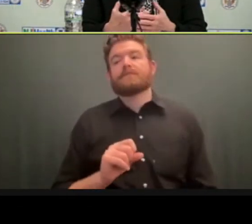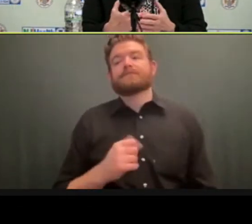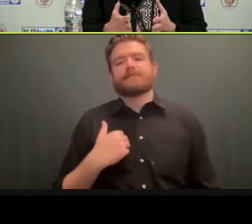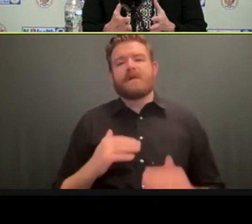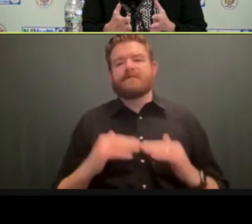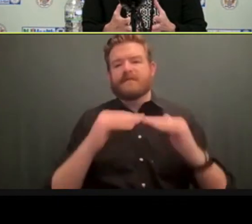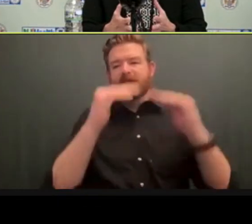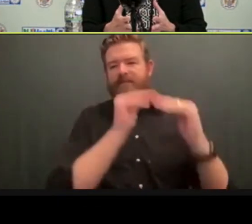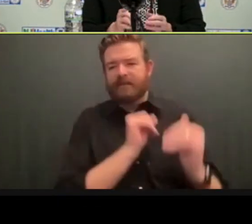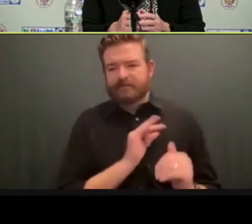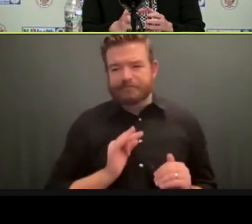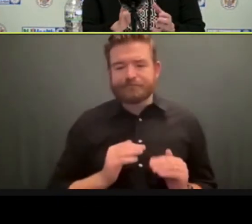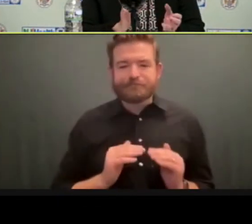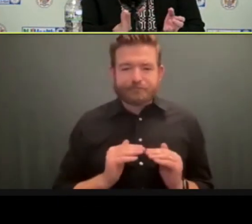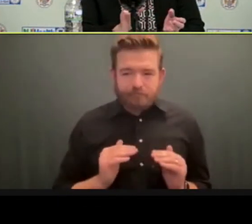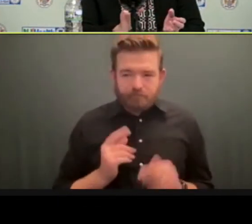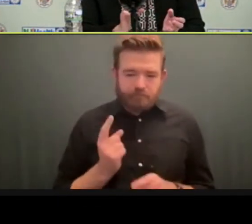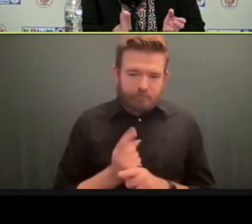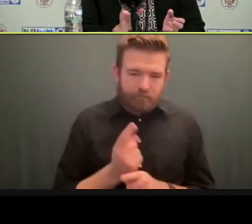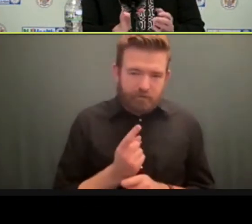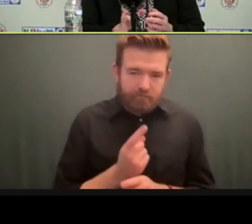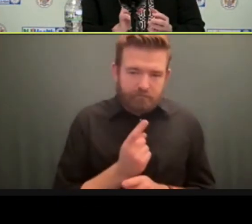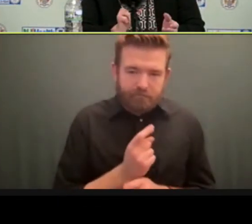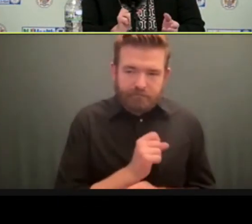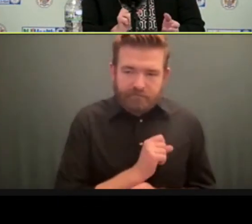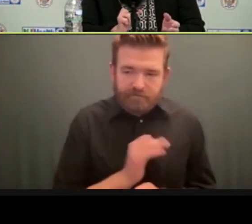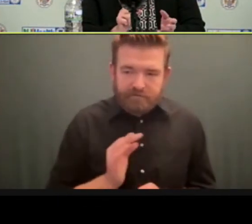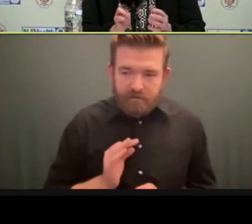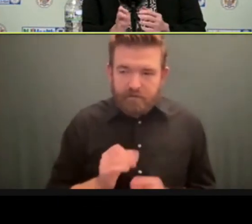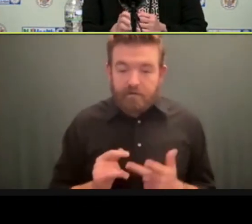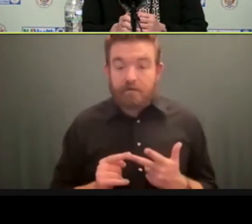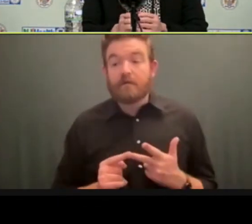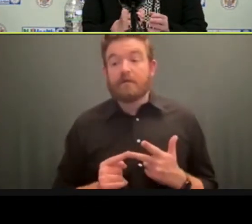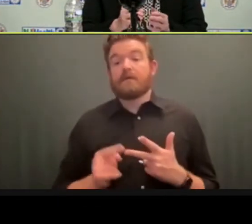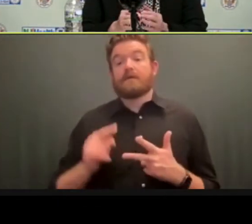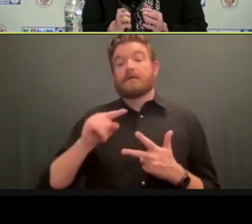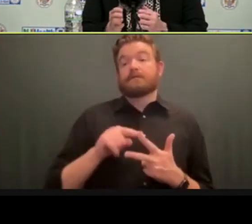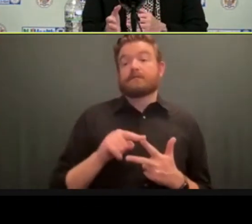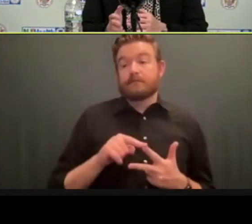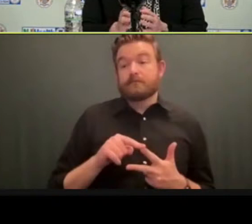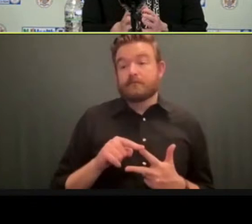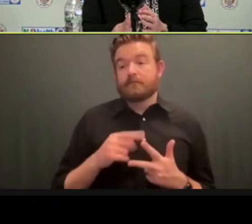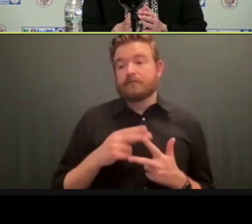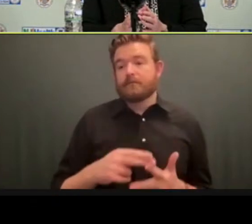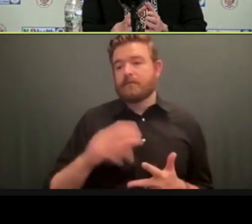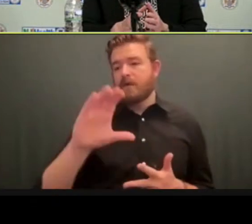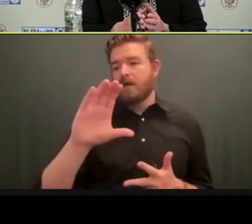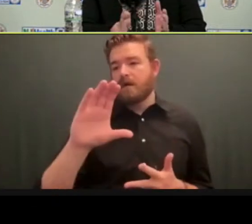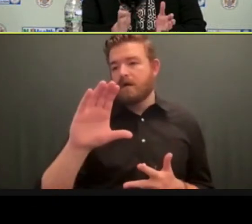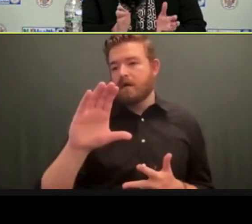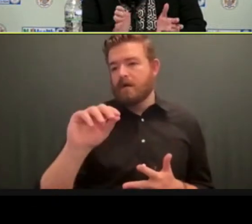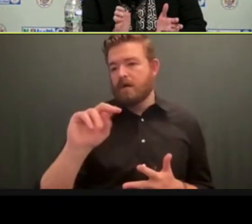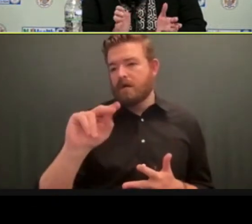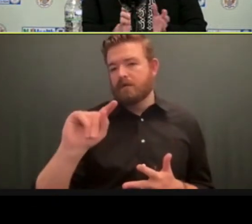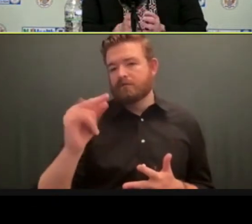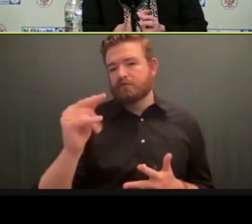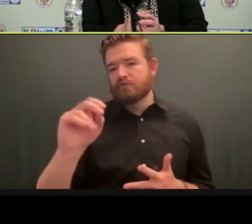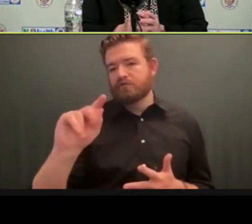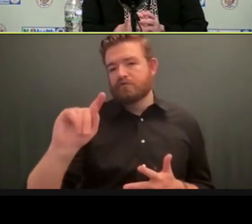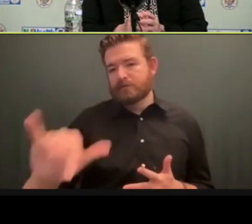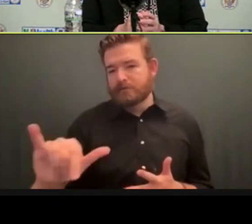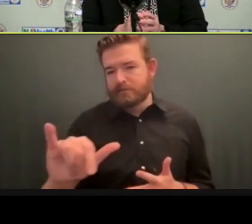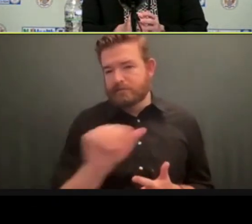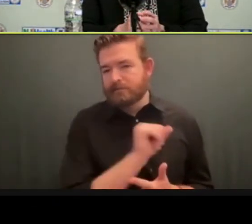There's contingency staffing, where you stretch those models, maybe increase ratios a bit. You